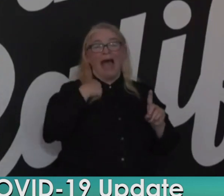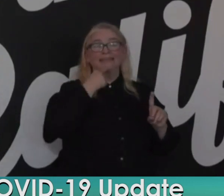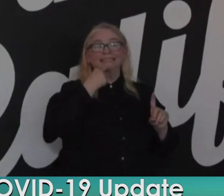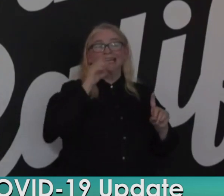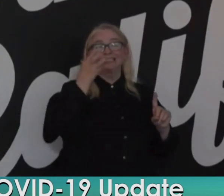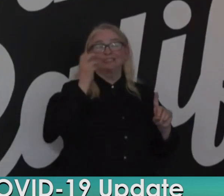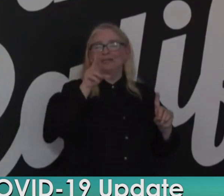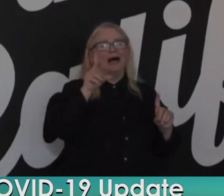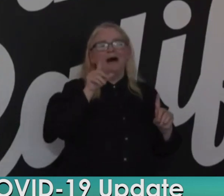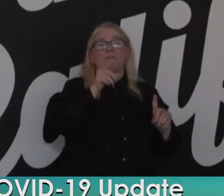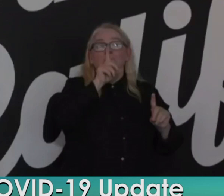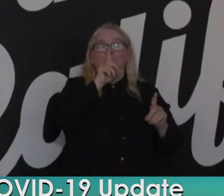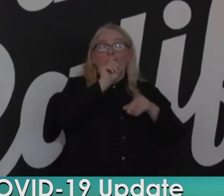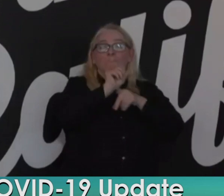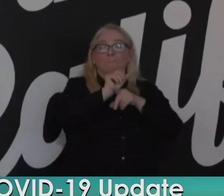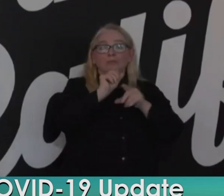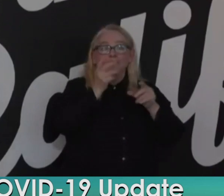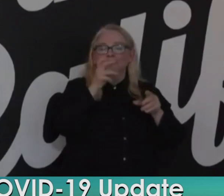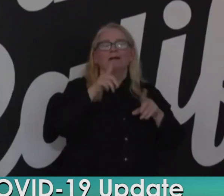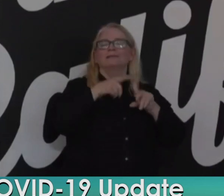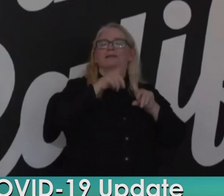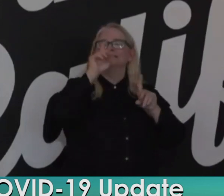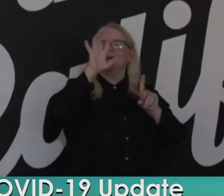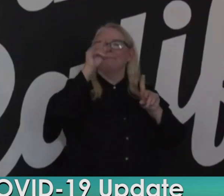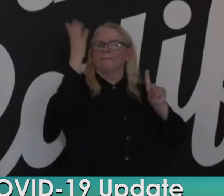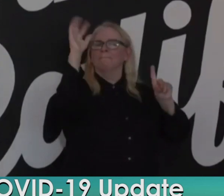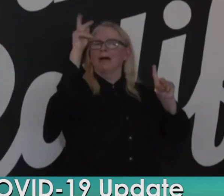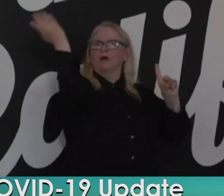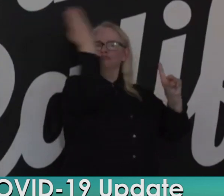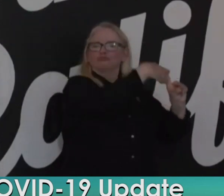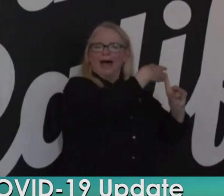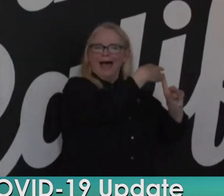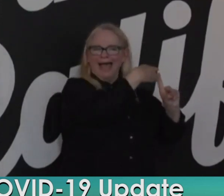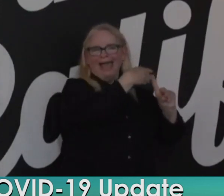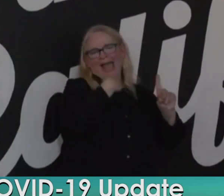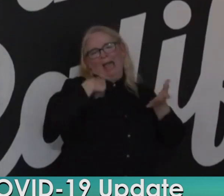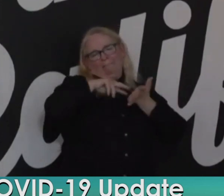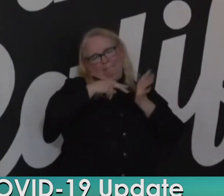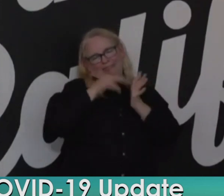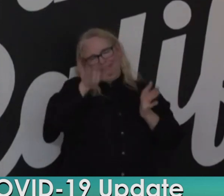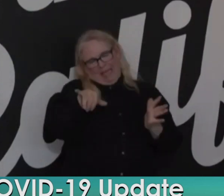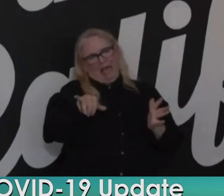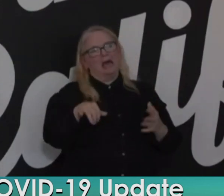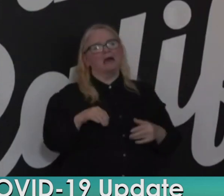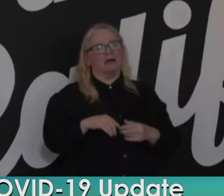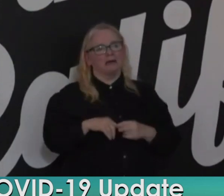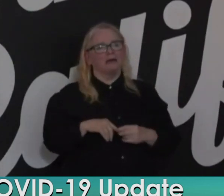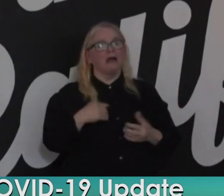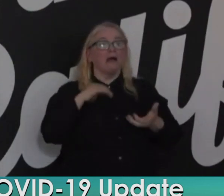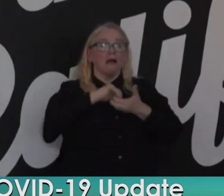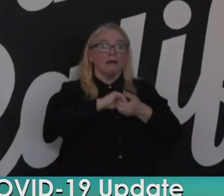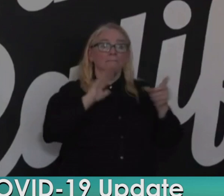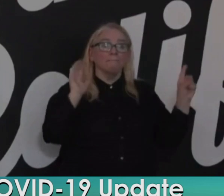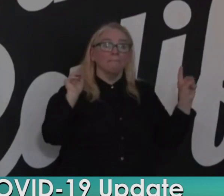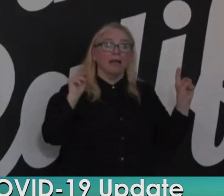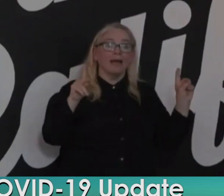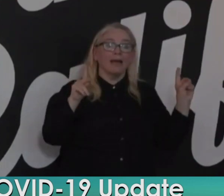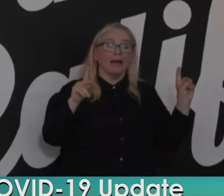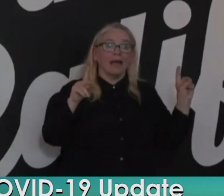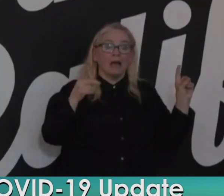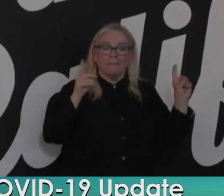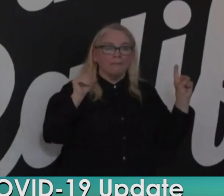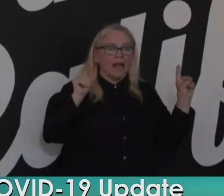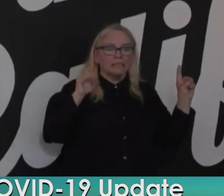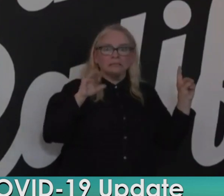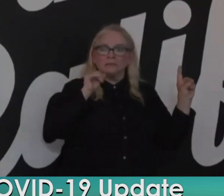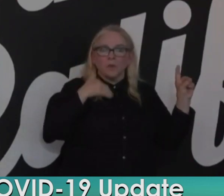cards. And we have a partner with one of the largest banks in the world. They ran out of plastic. They didn't even have the capacity because of